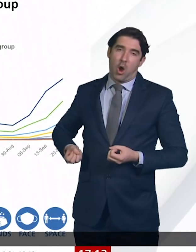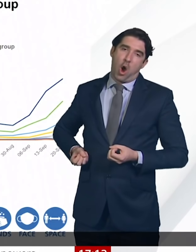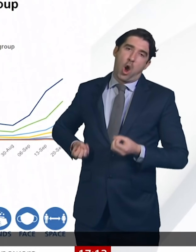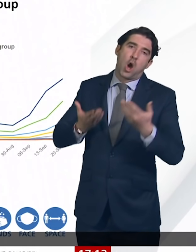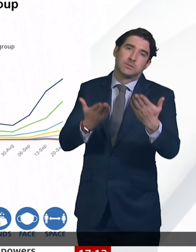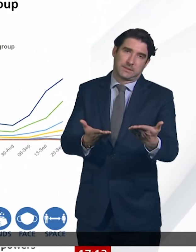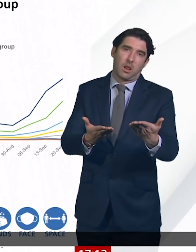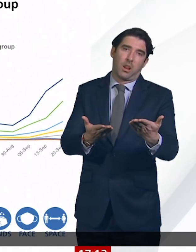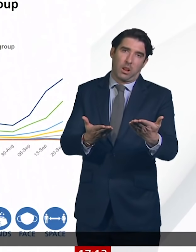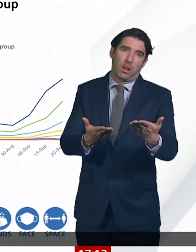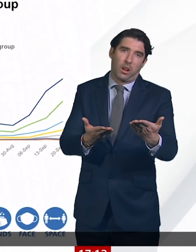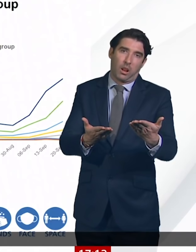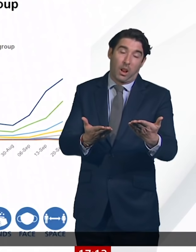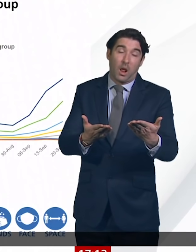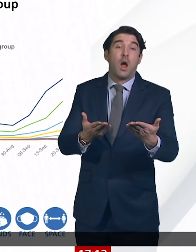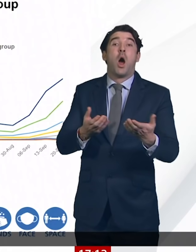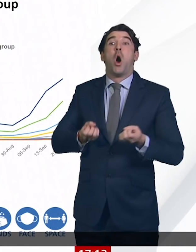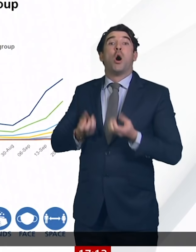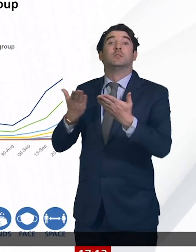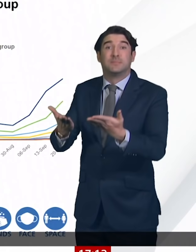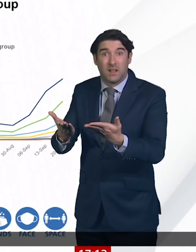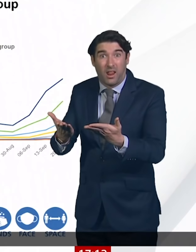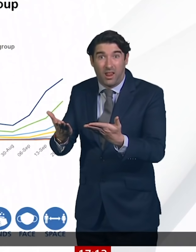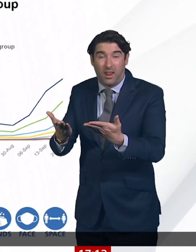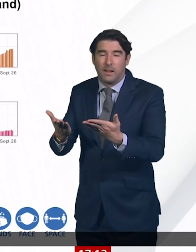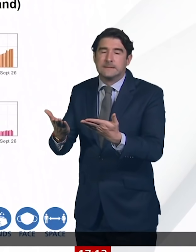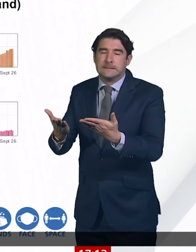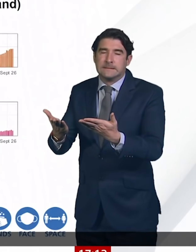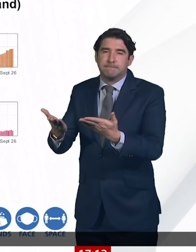transferring some of them, sadly, into intensive care. Next slide, please.